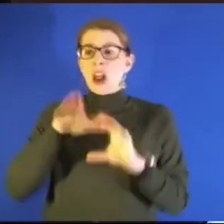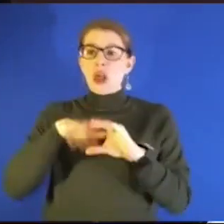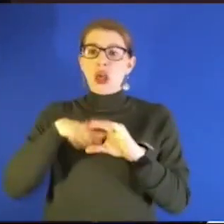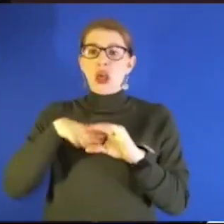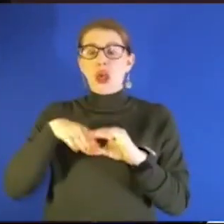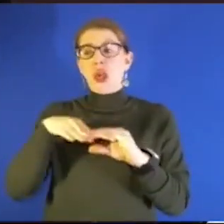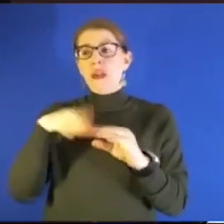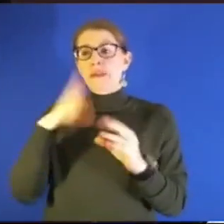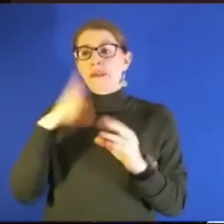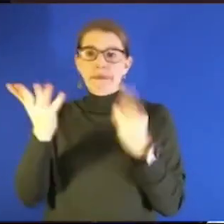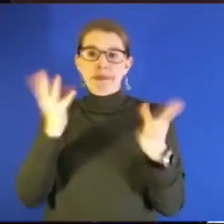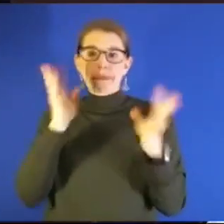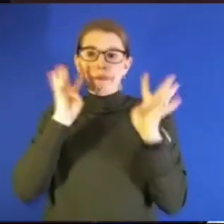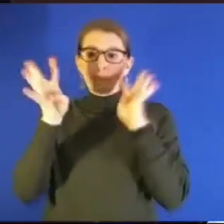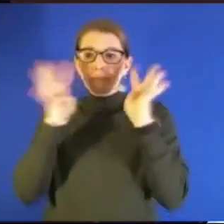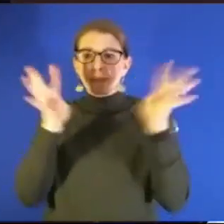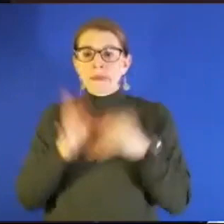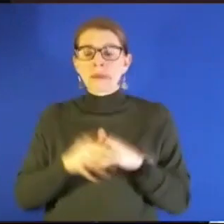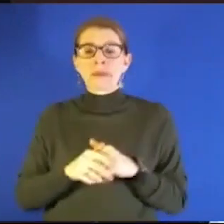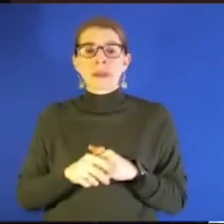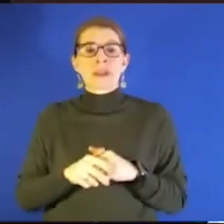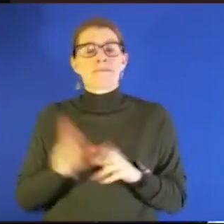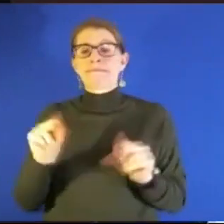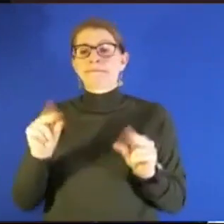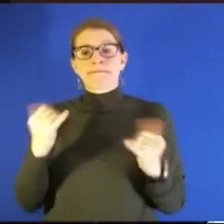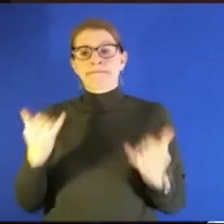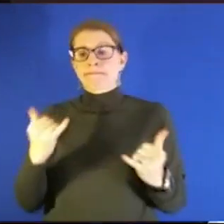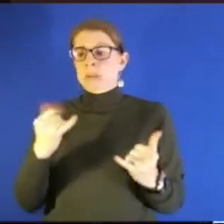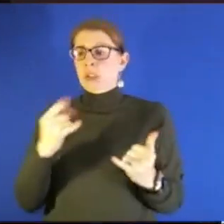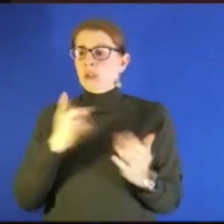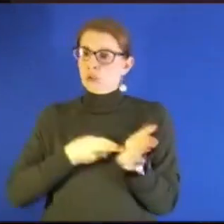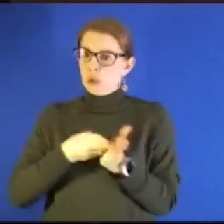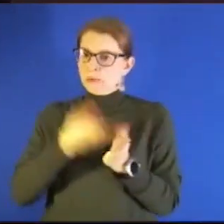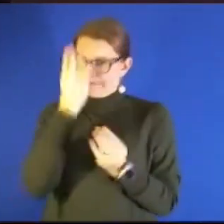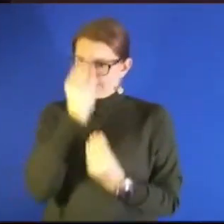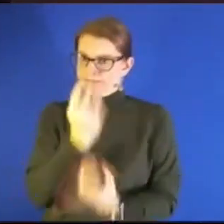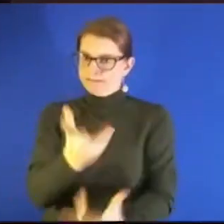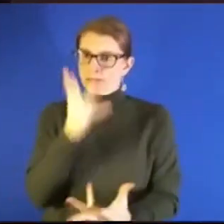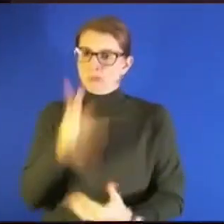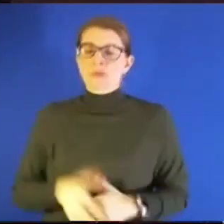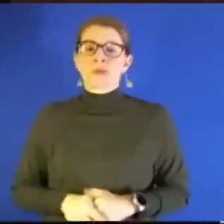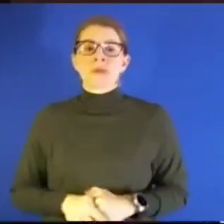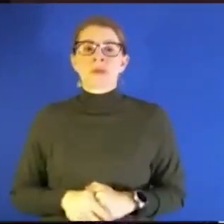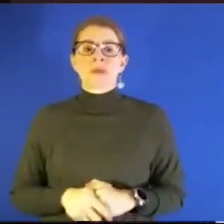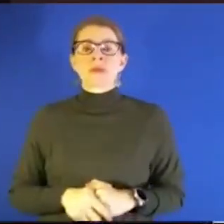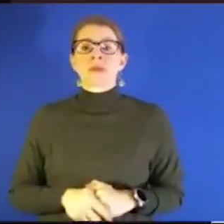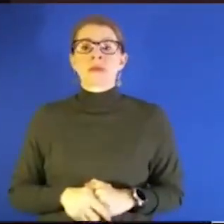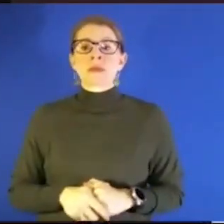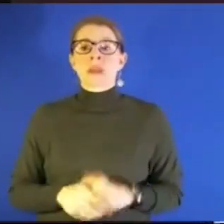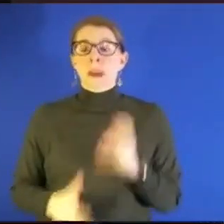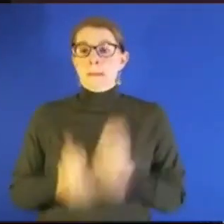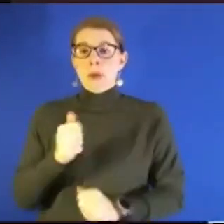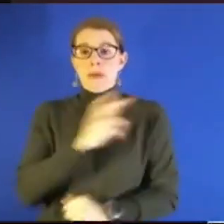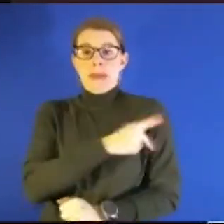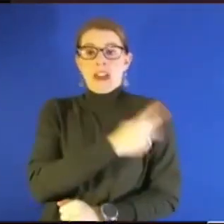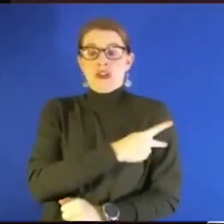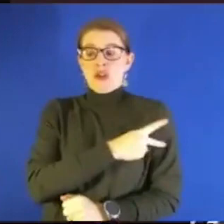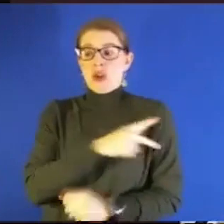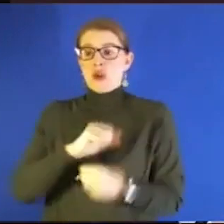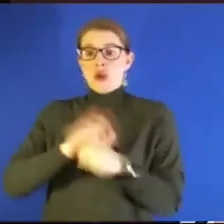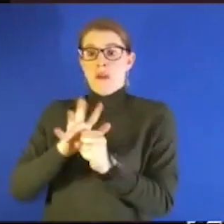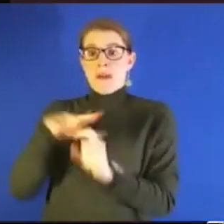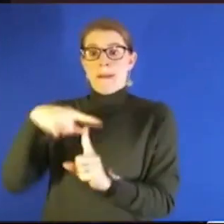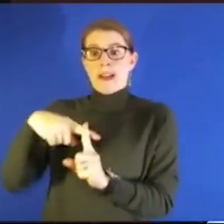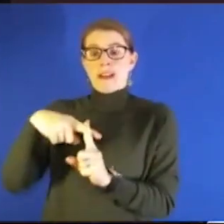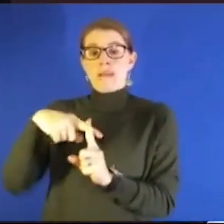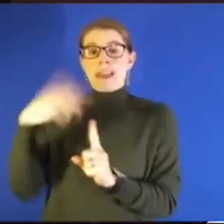truth. And we're not going to do it now either. And the reality is that the overwhelming majority of our patients who are COVID positive are here because they have